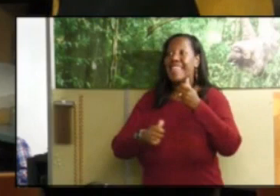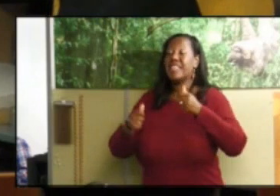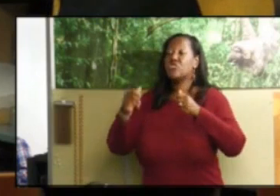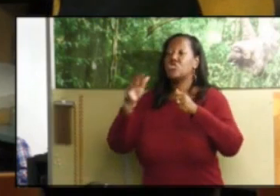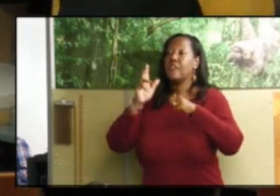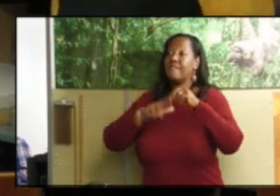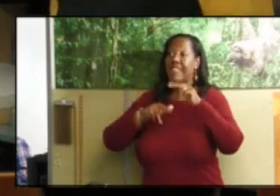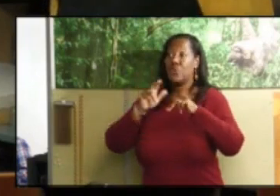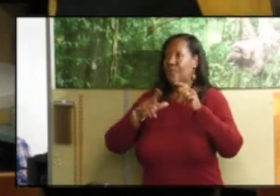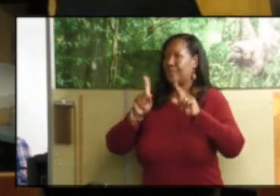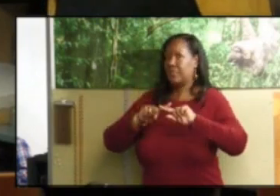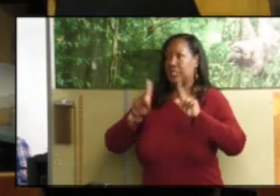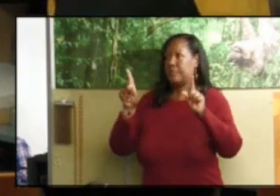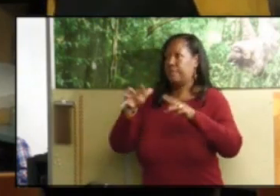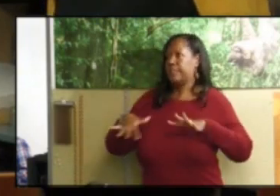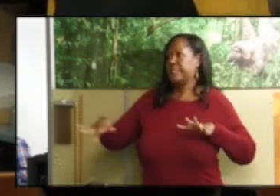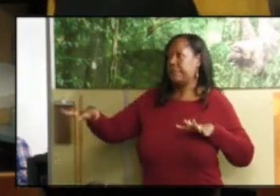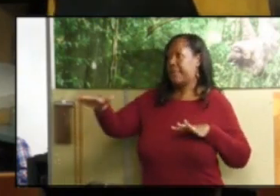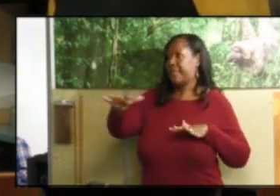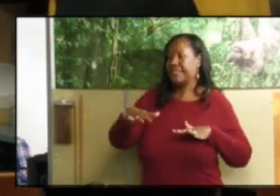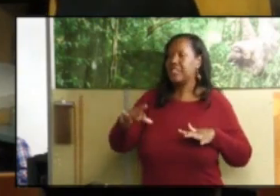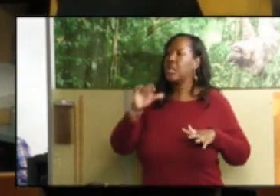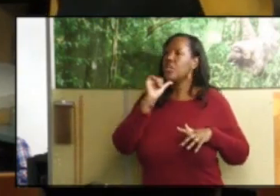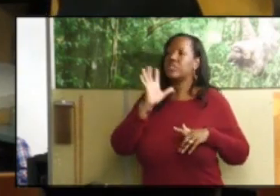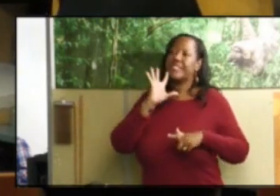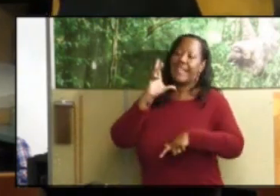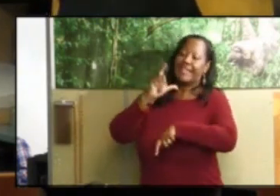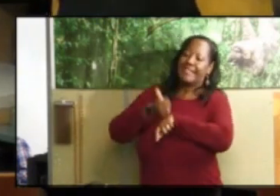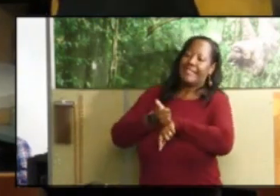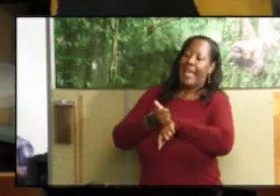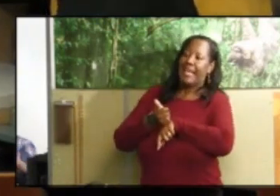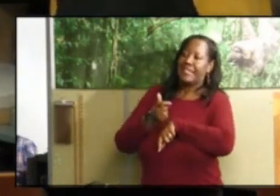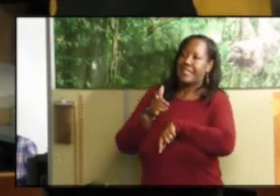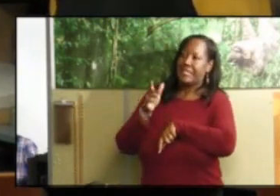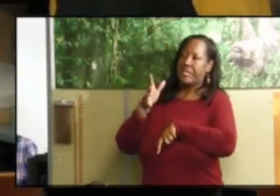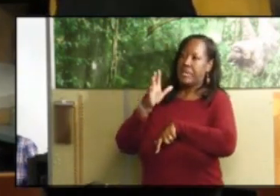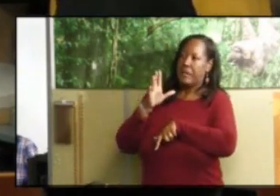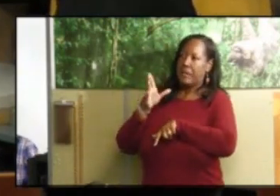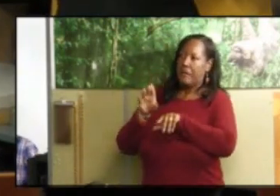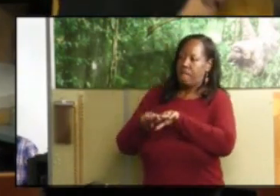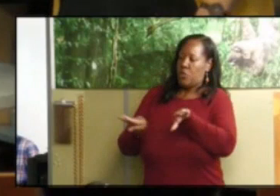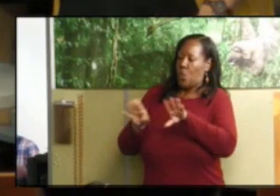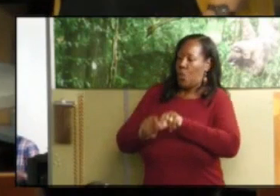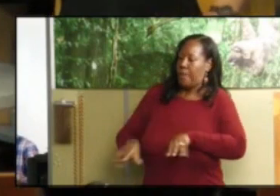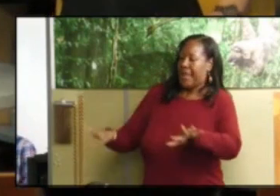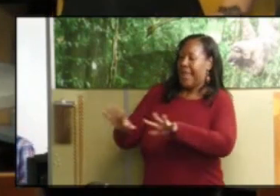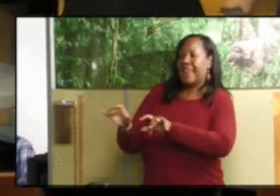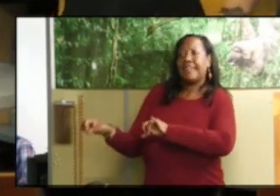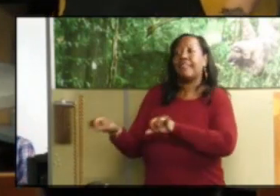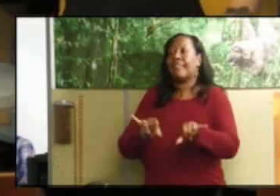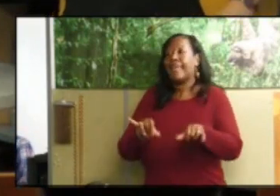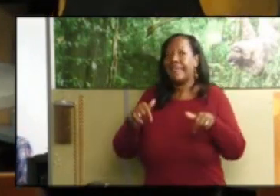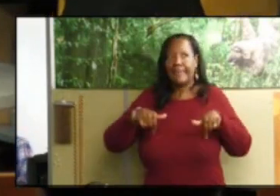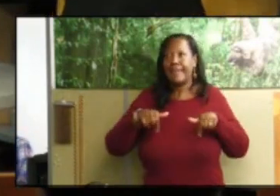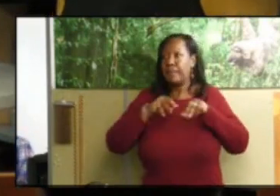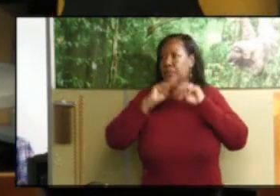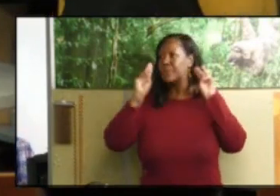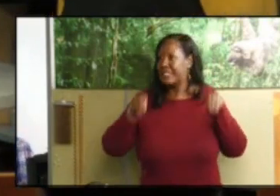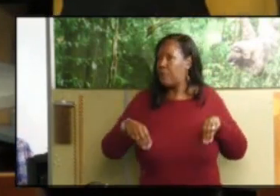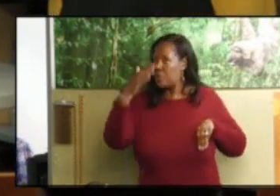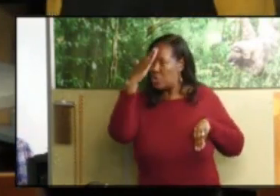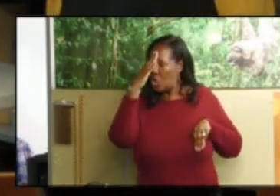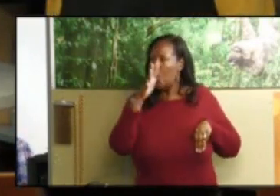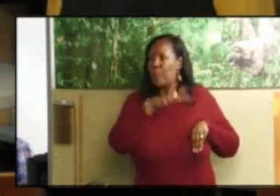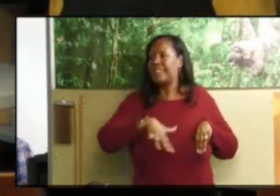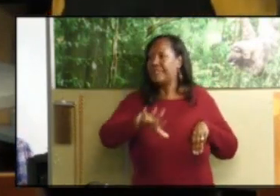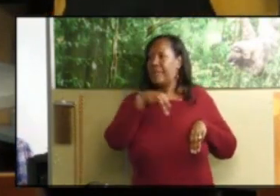set floor plan like you would with like a physical known finite gallery space at a museum. So it had to be flexible. So all the components could